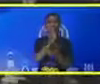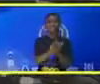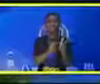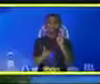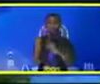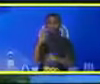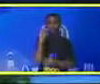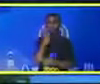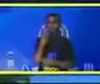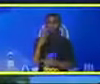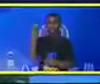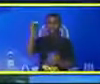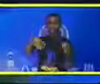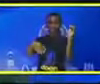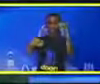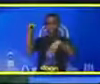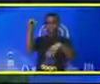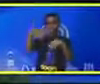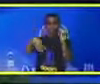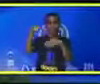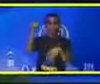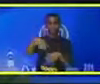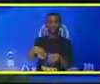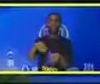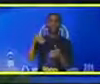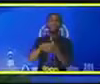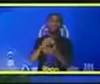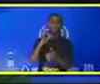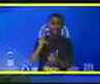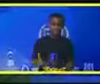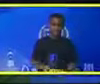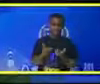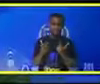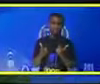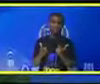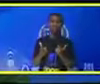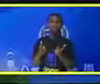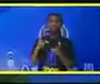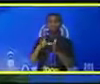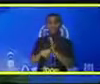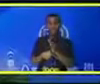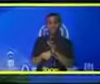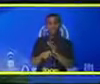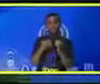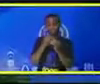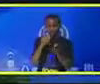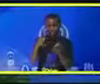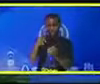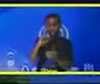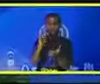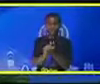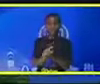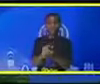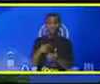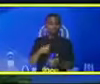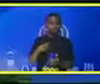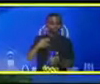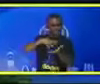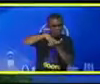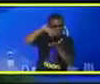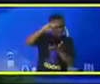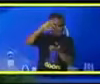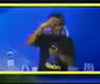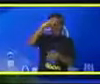life and send them a text and say, I came to church and I was taught the wisdom that commands favor. I want to appreciate